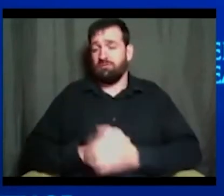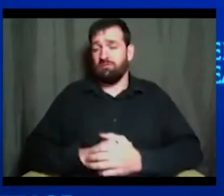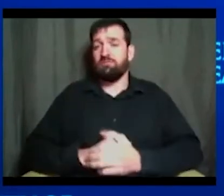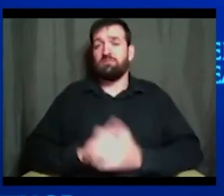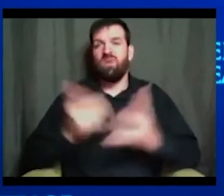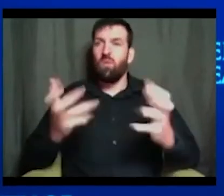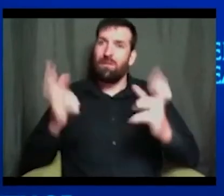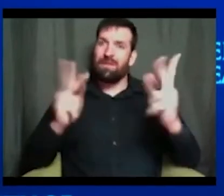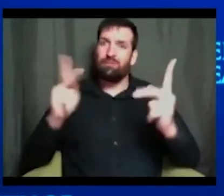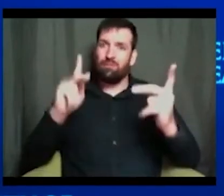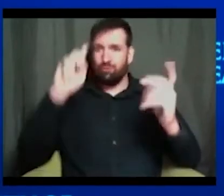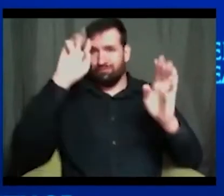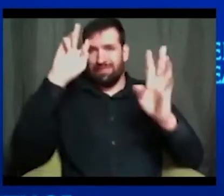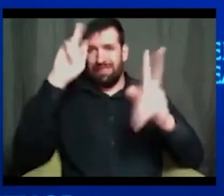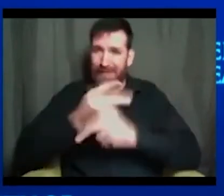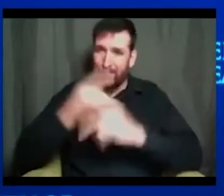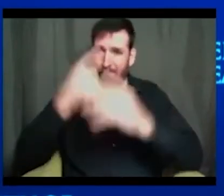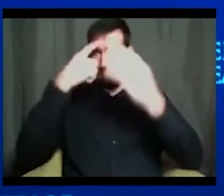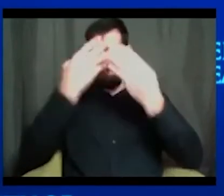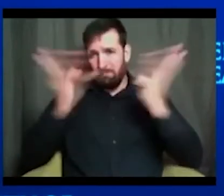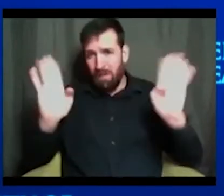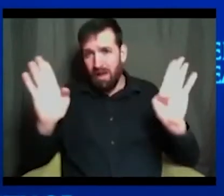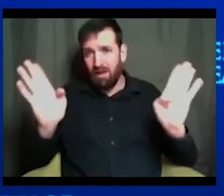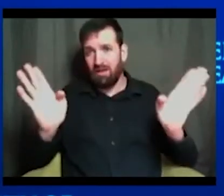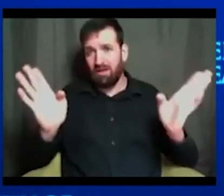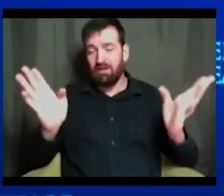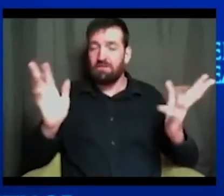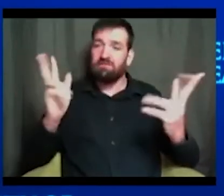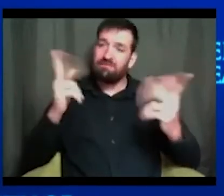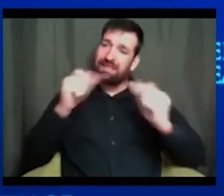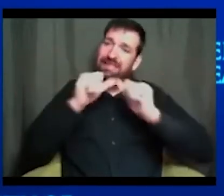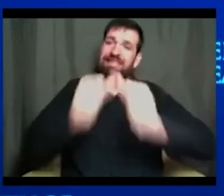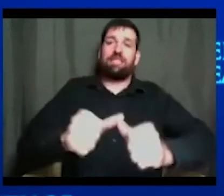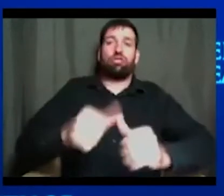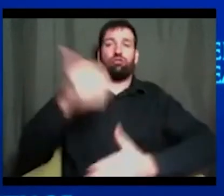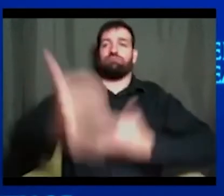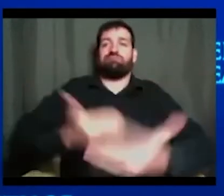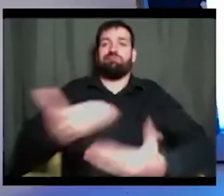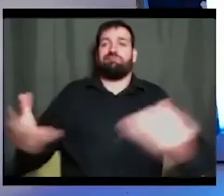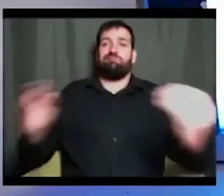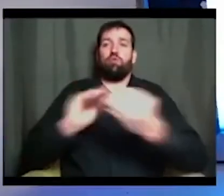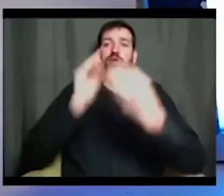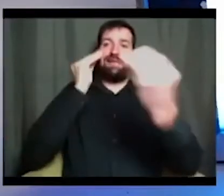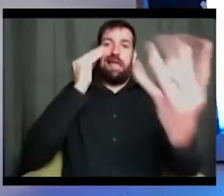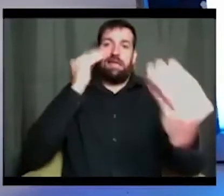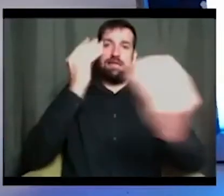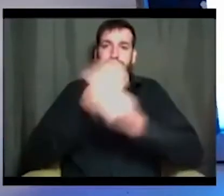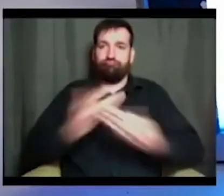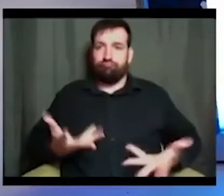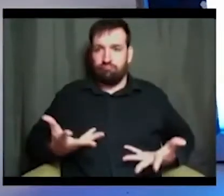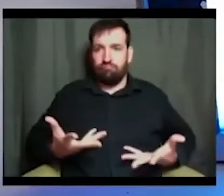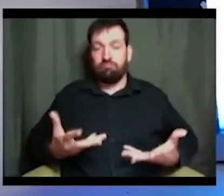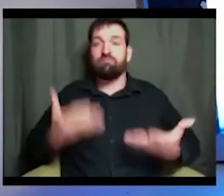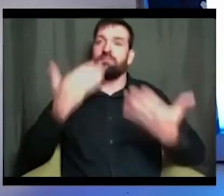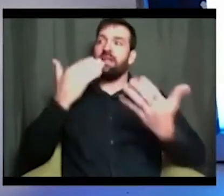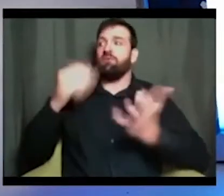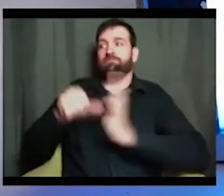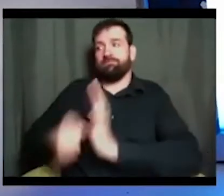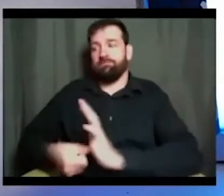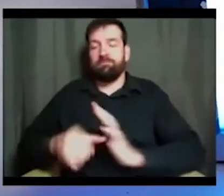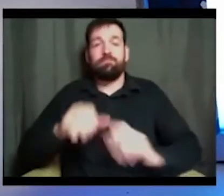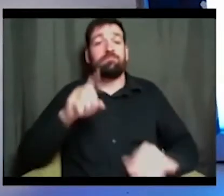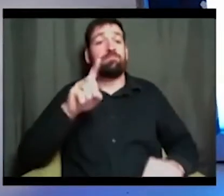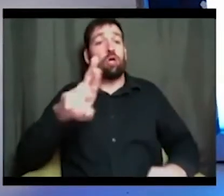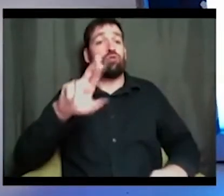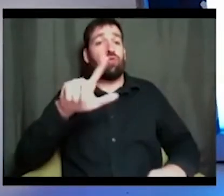open mind, and we can keep making progress on this as more data comes in. Thanks for pushing that point home. I appreciate it. Dr. Lewis, thanks for being with us